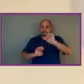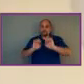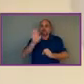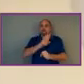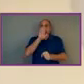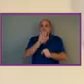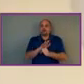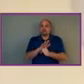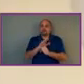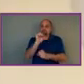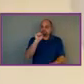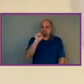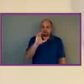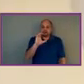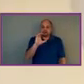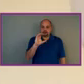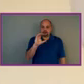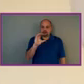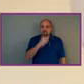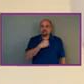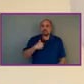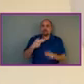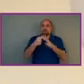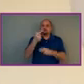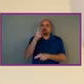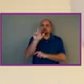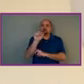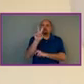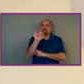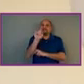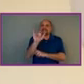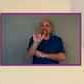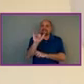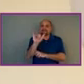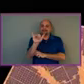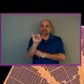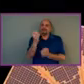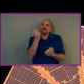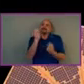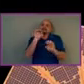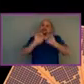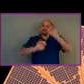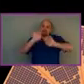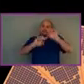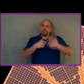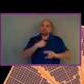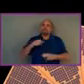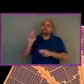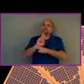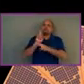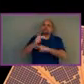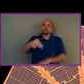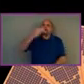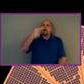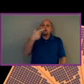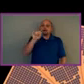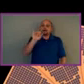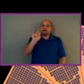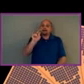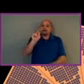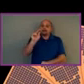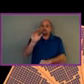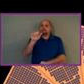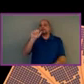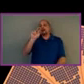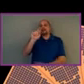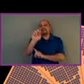the spacecraft that we call the gravity experiment. We actually use the high-gain antenna that you can see